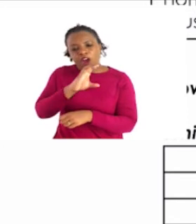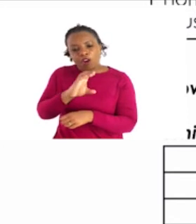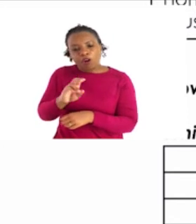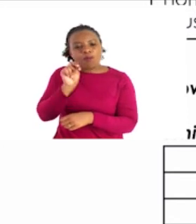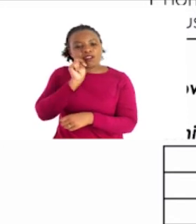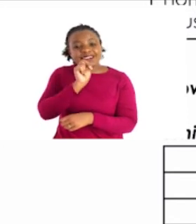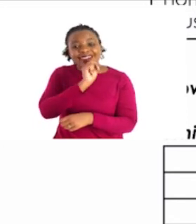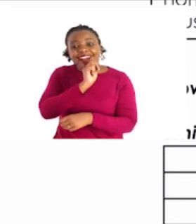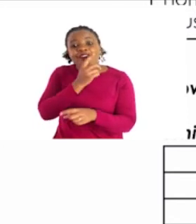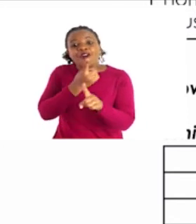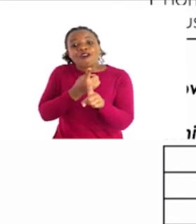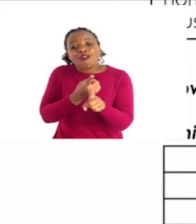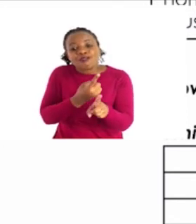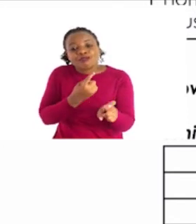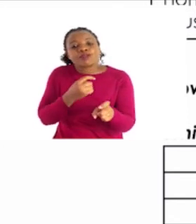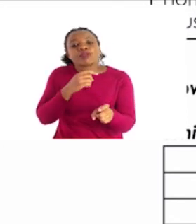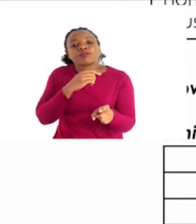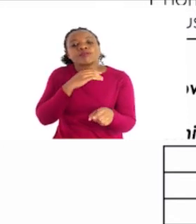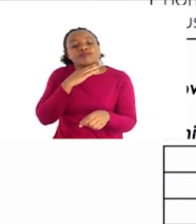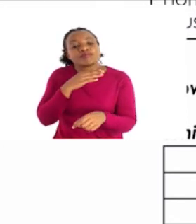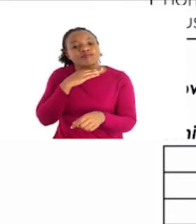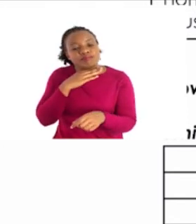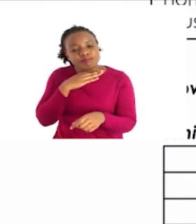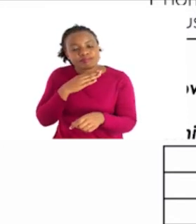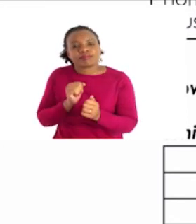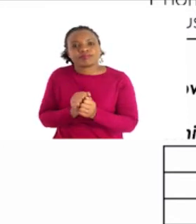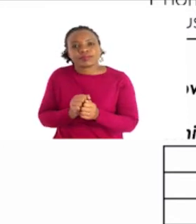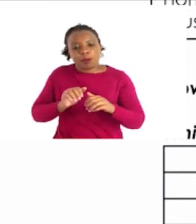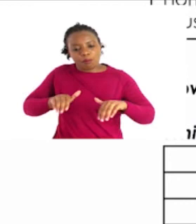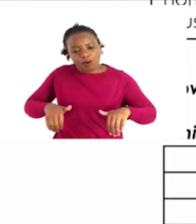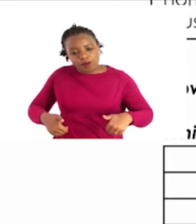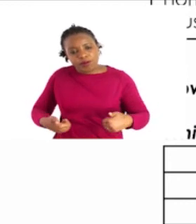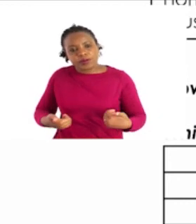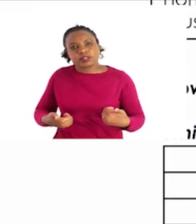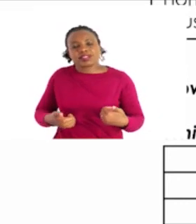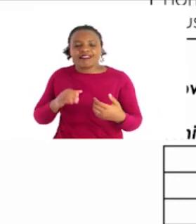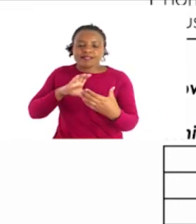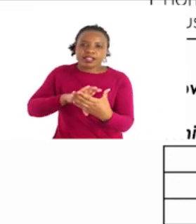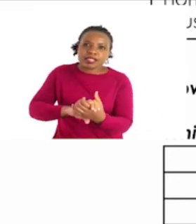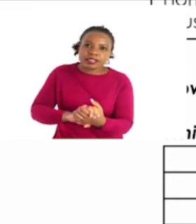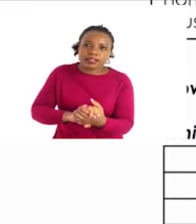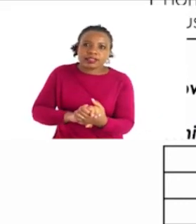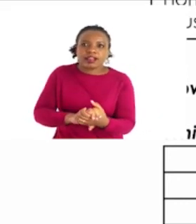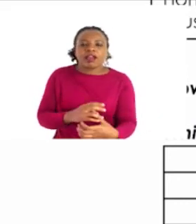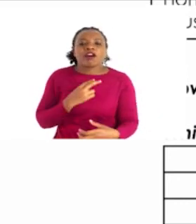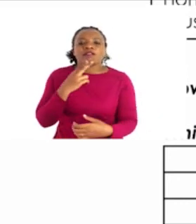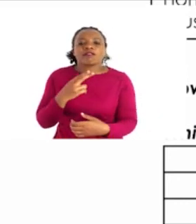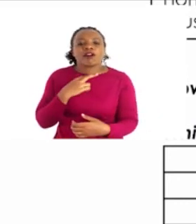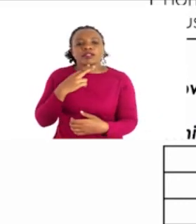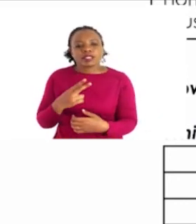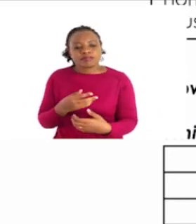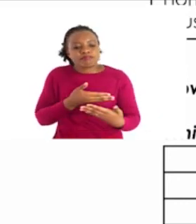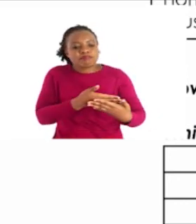nouns did we find? There are boys, There are friends,